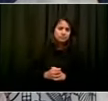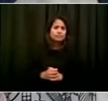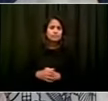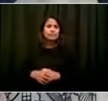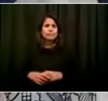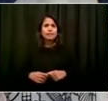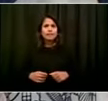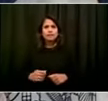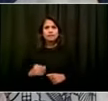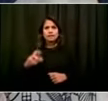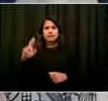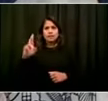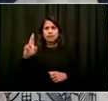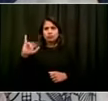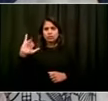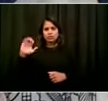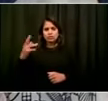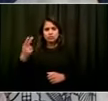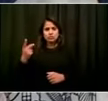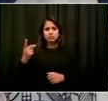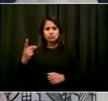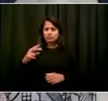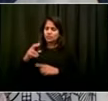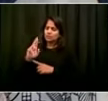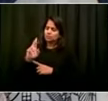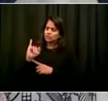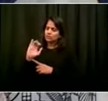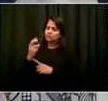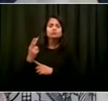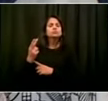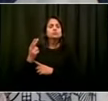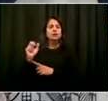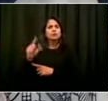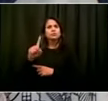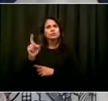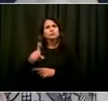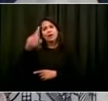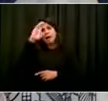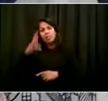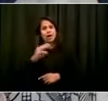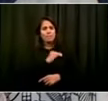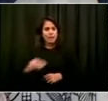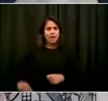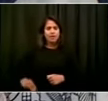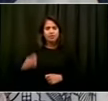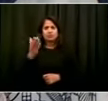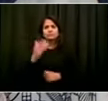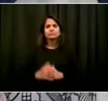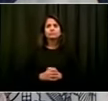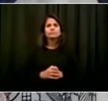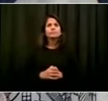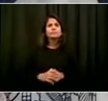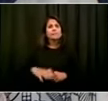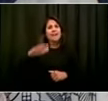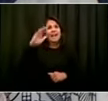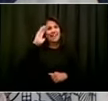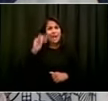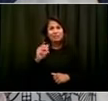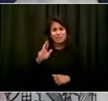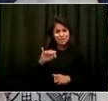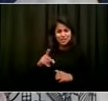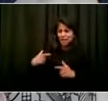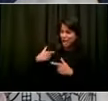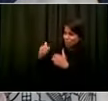Hi there, Mr. Mayor. Hey, Rich, how you doing? Good. I'm glad you can hear me here. And so it seems like